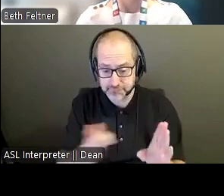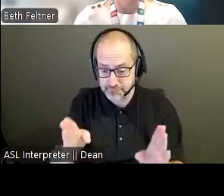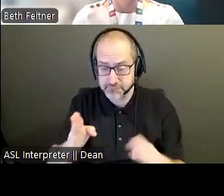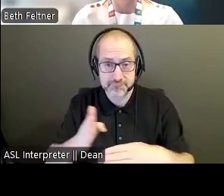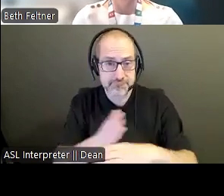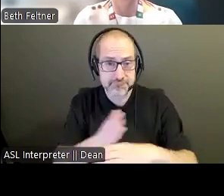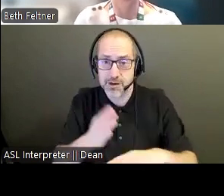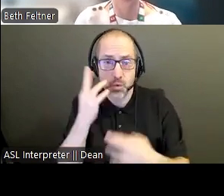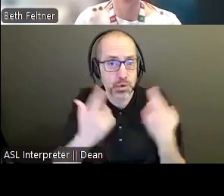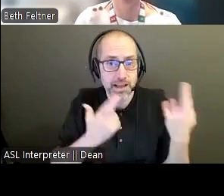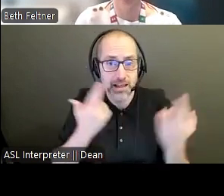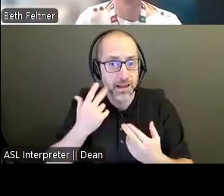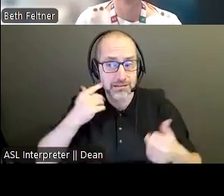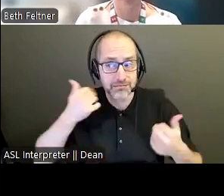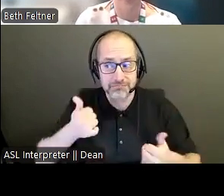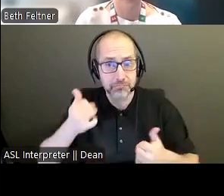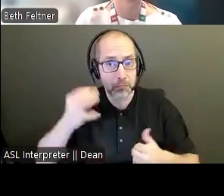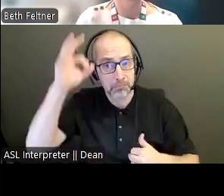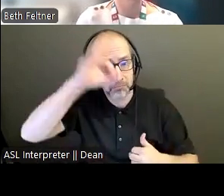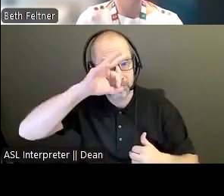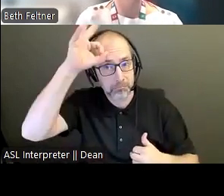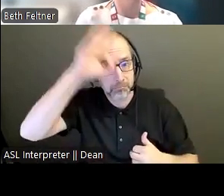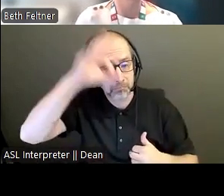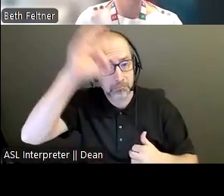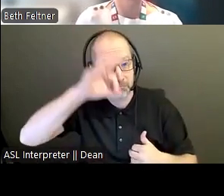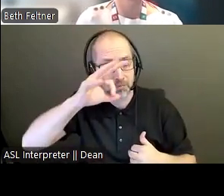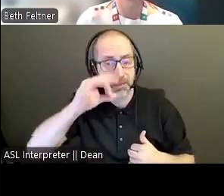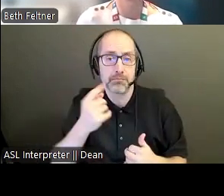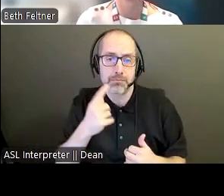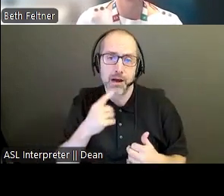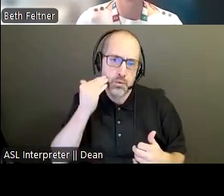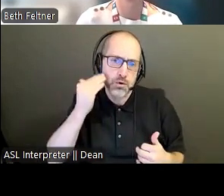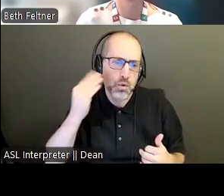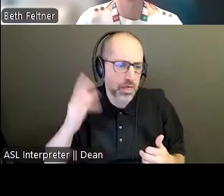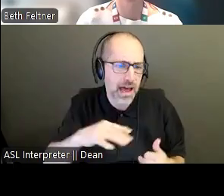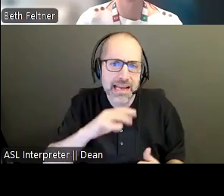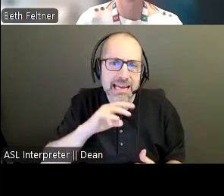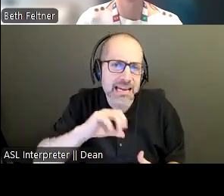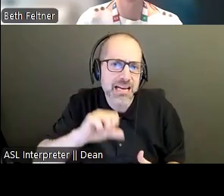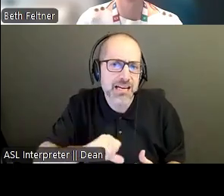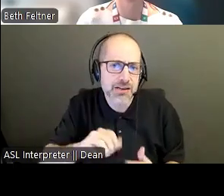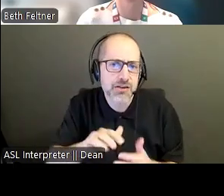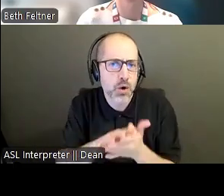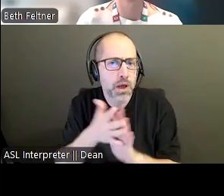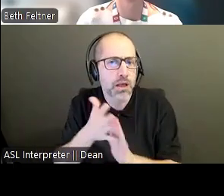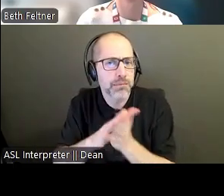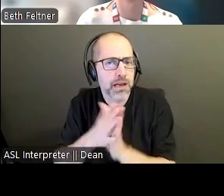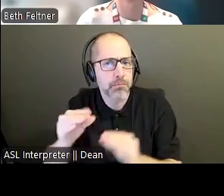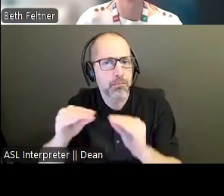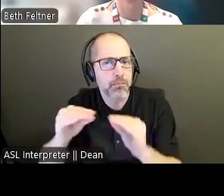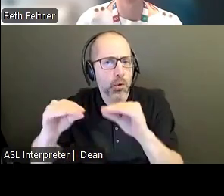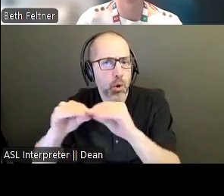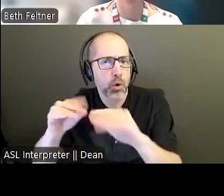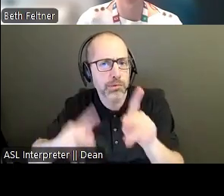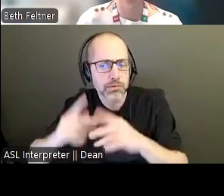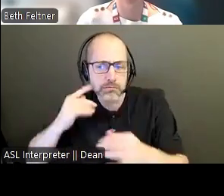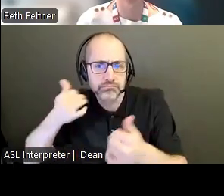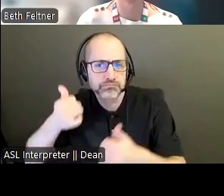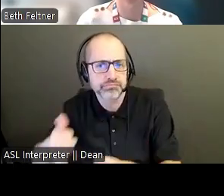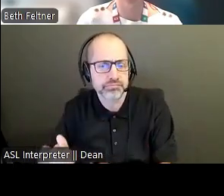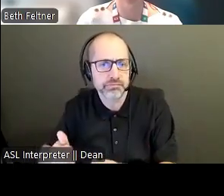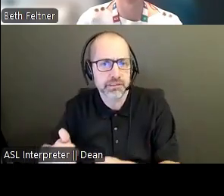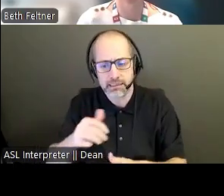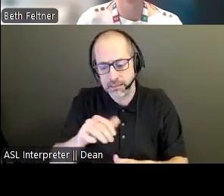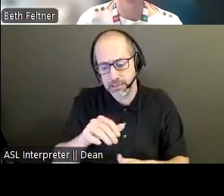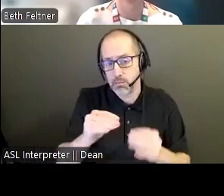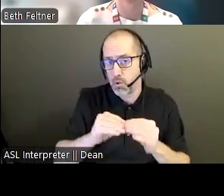And as we know, the prevalence of hearing loss rises with as we age. So more than 65% of people over the